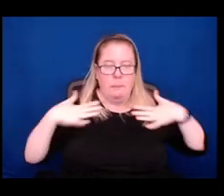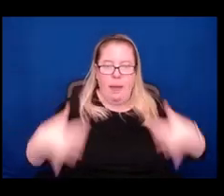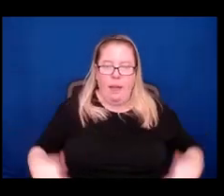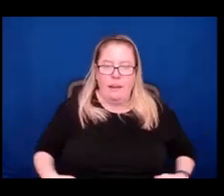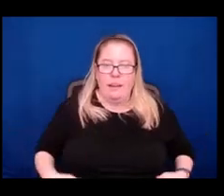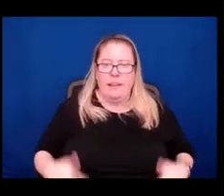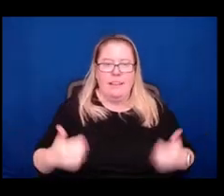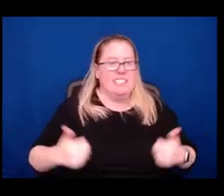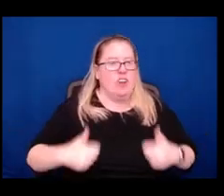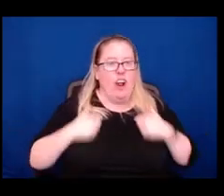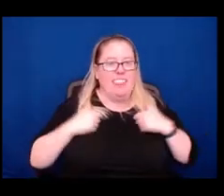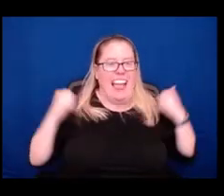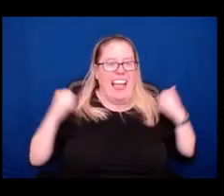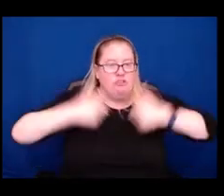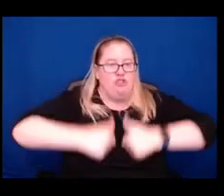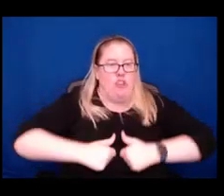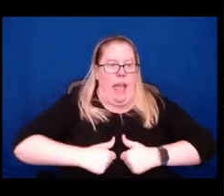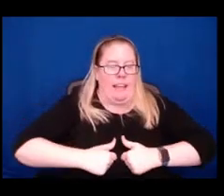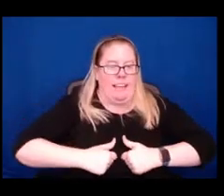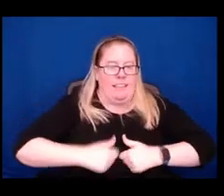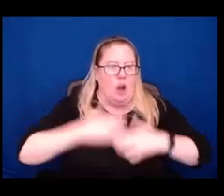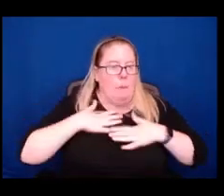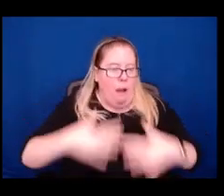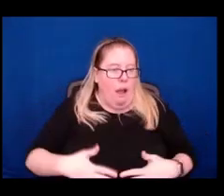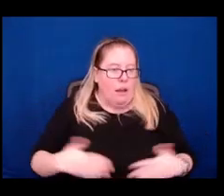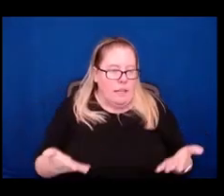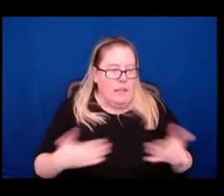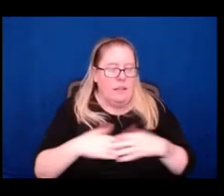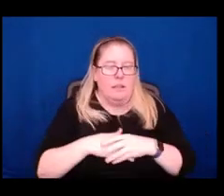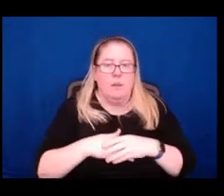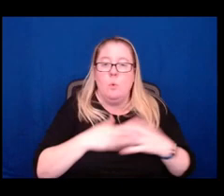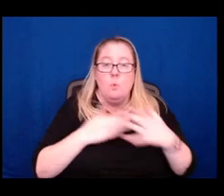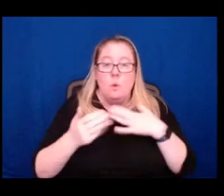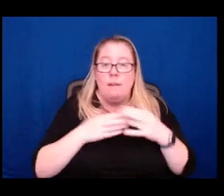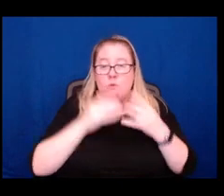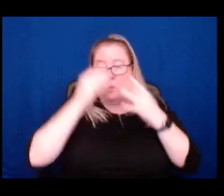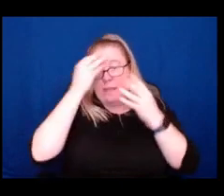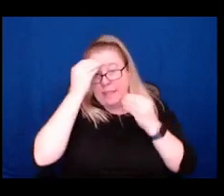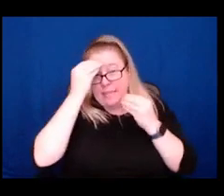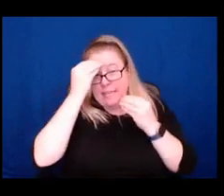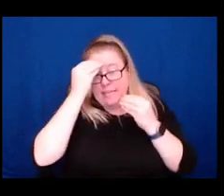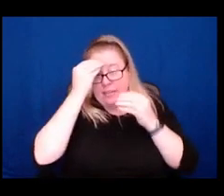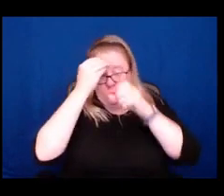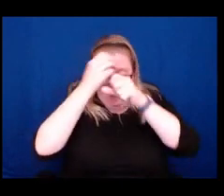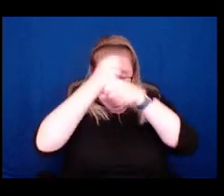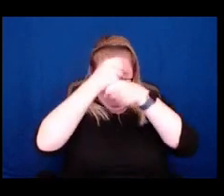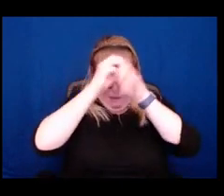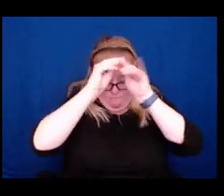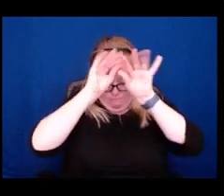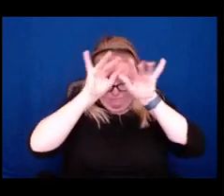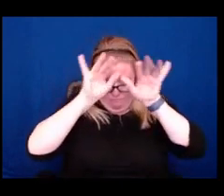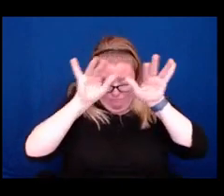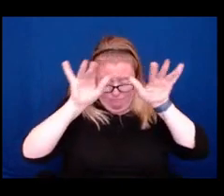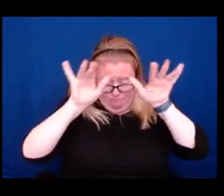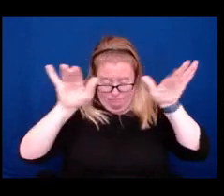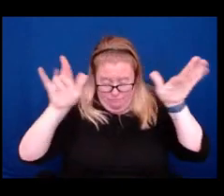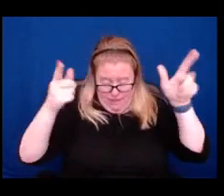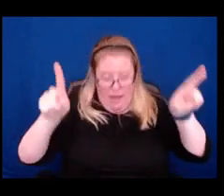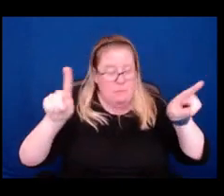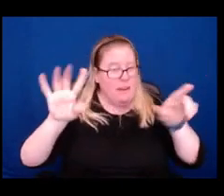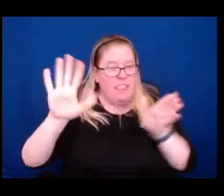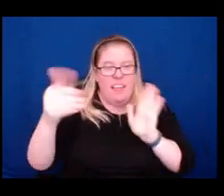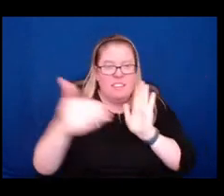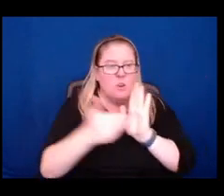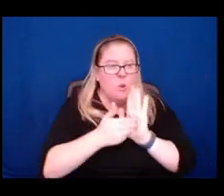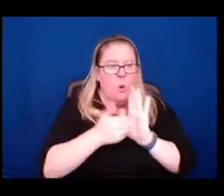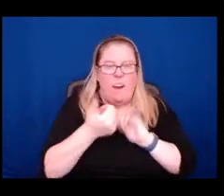our life jacket here. And that whatever we think is what we're creating, that is at the core of any, you